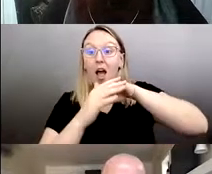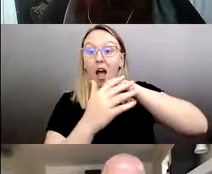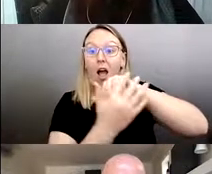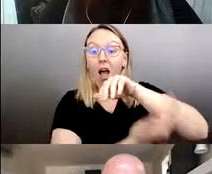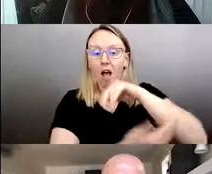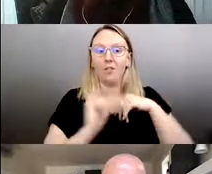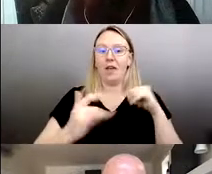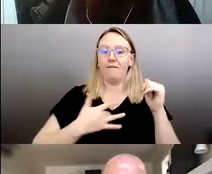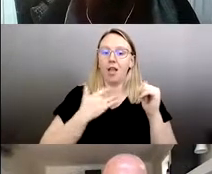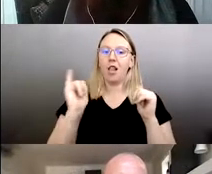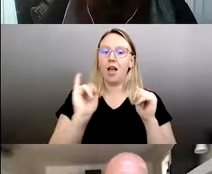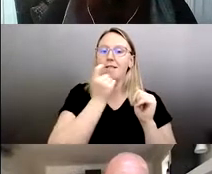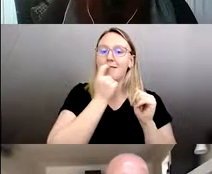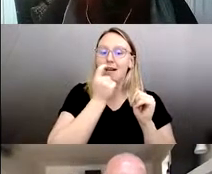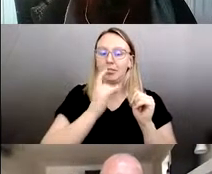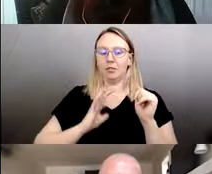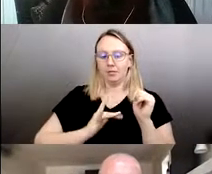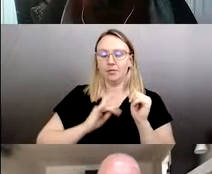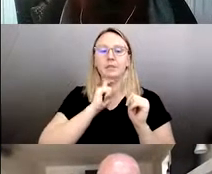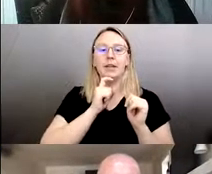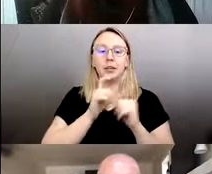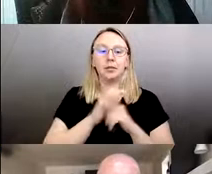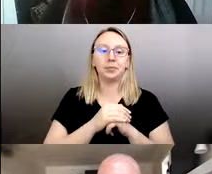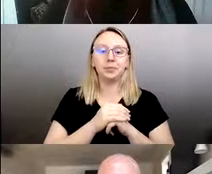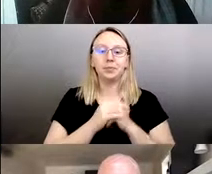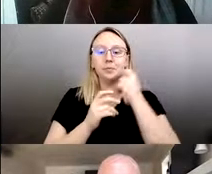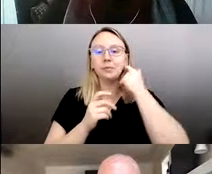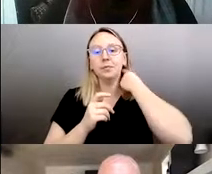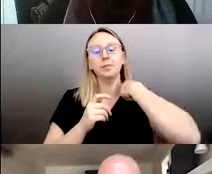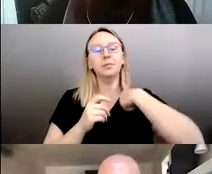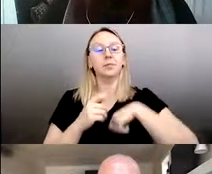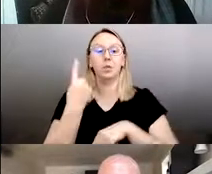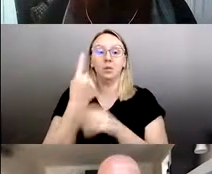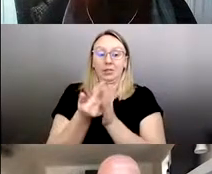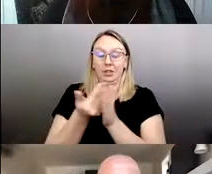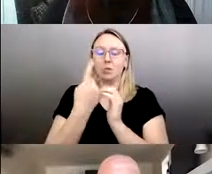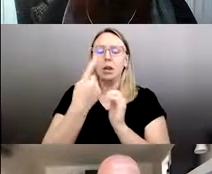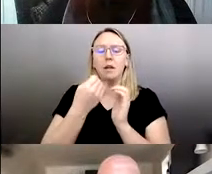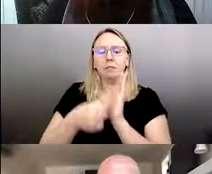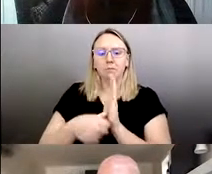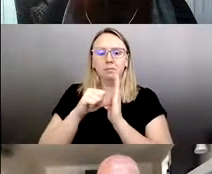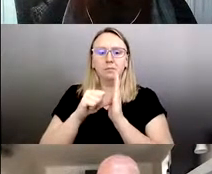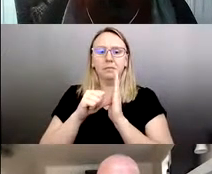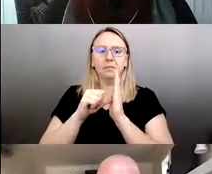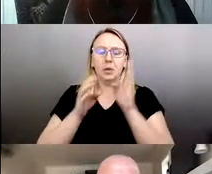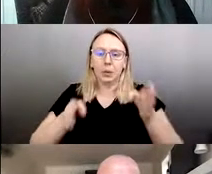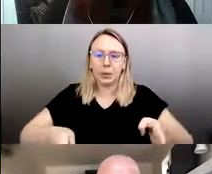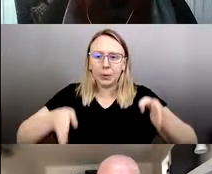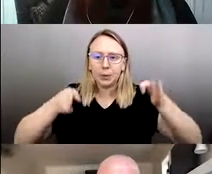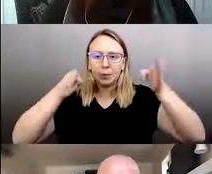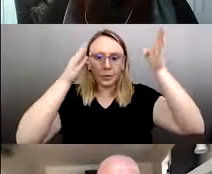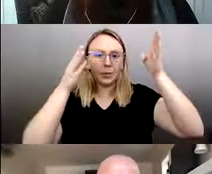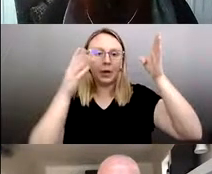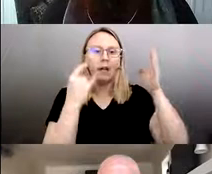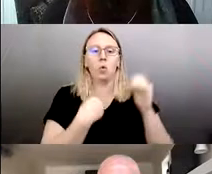glass-like cool metal. Close by, one of the many impressive skyscraper holds for many an unexpected